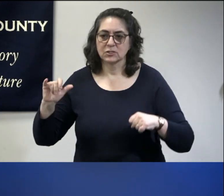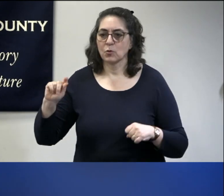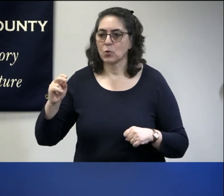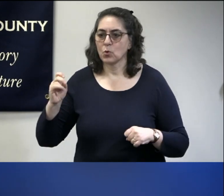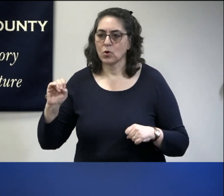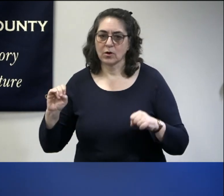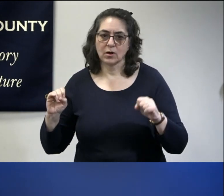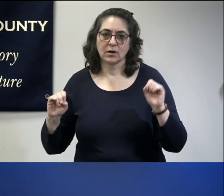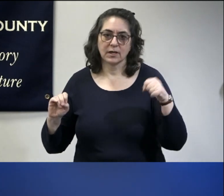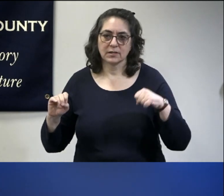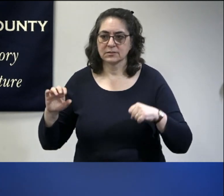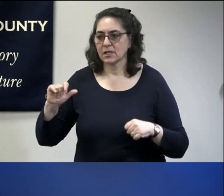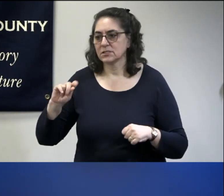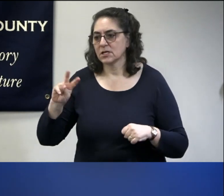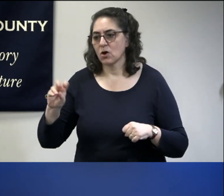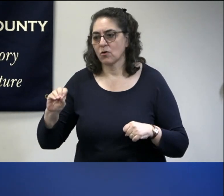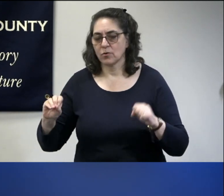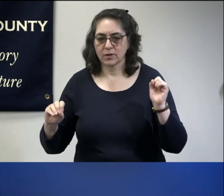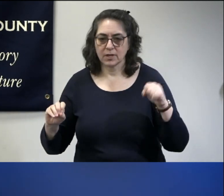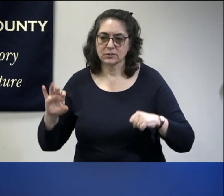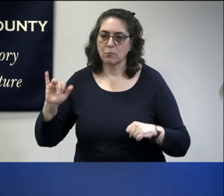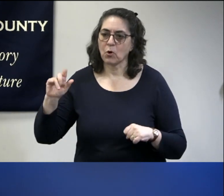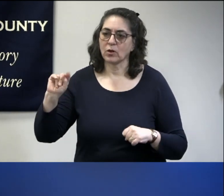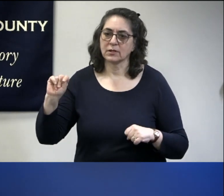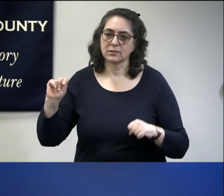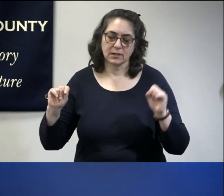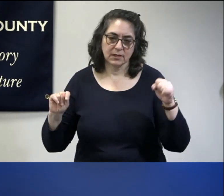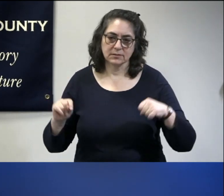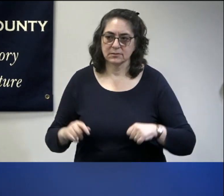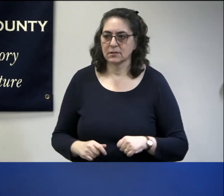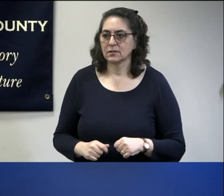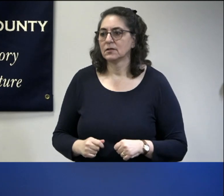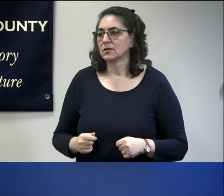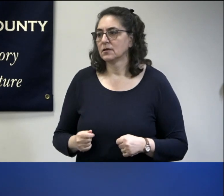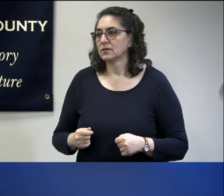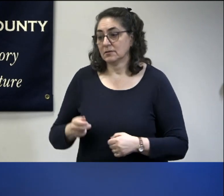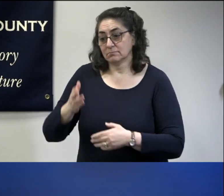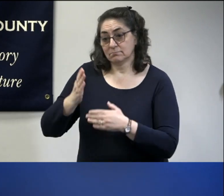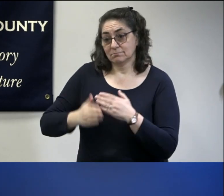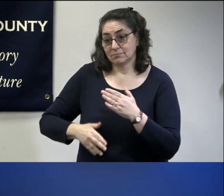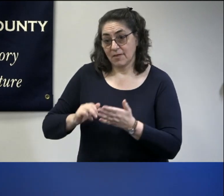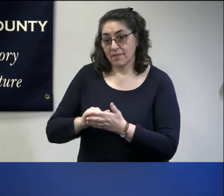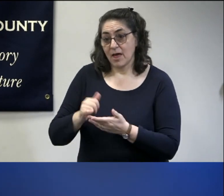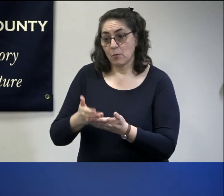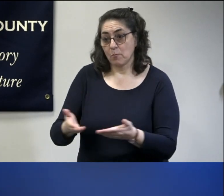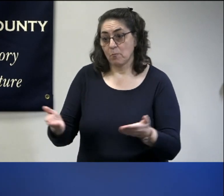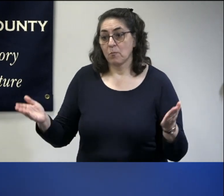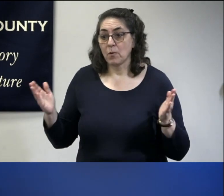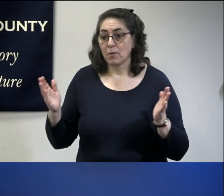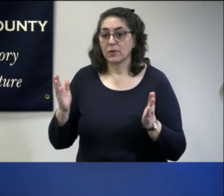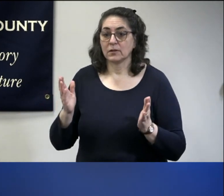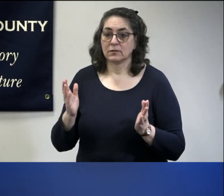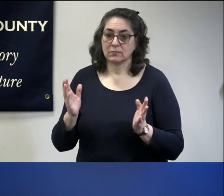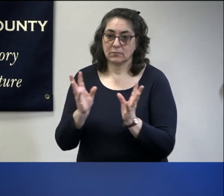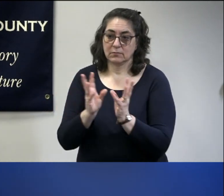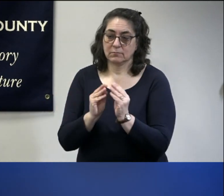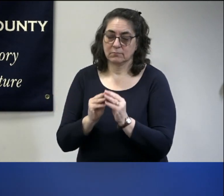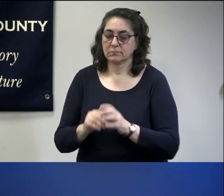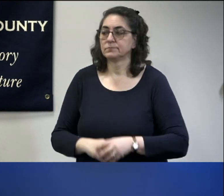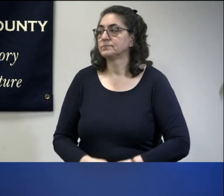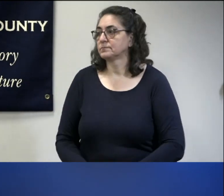Deputy Director Lazara? Yes. Director Bartlett? Yes. Can I have a motion to adjourn that public hearing? I'll move it.